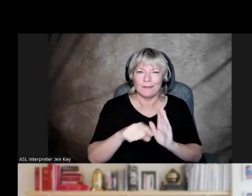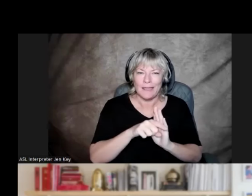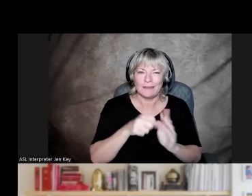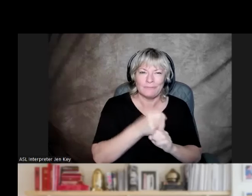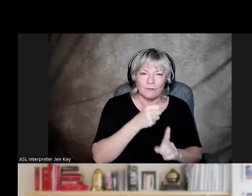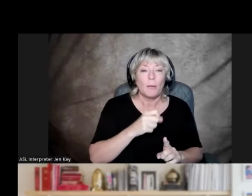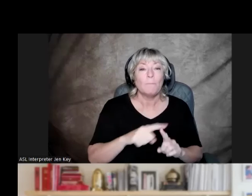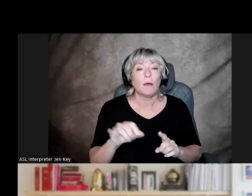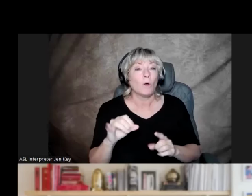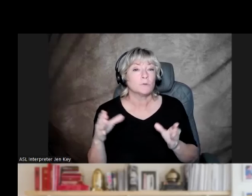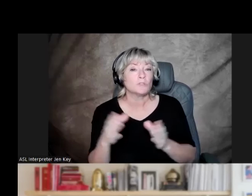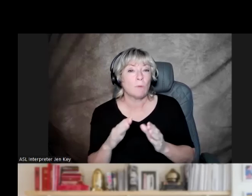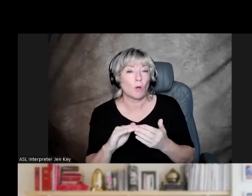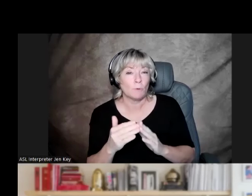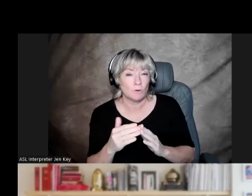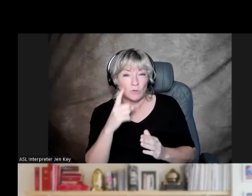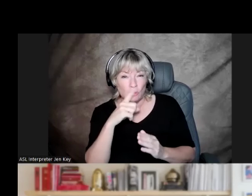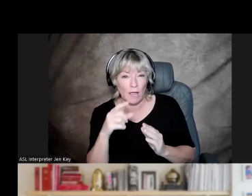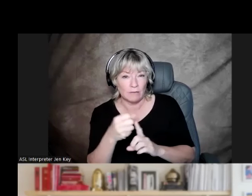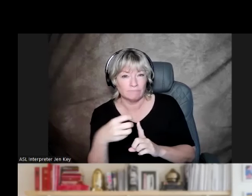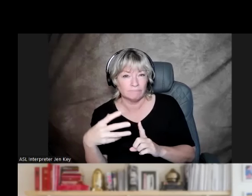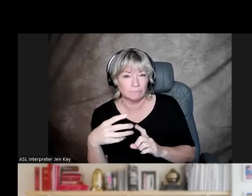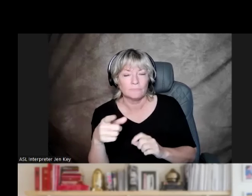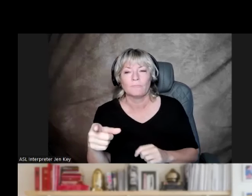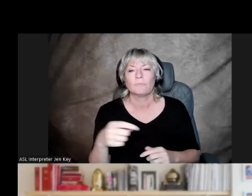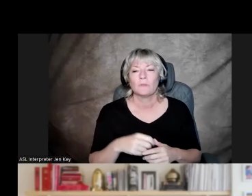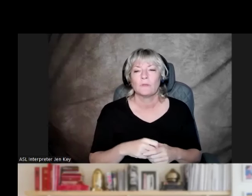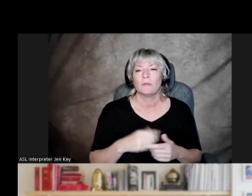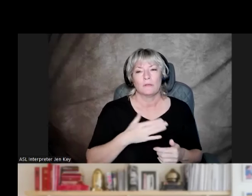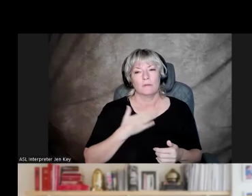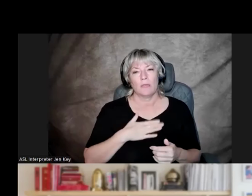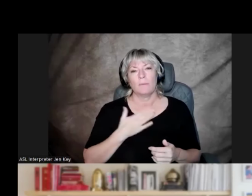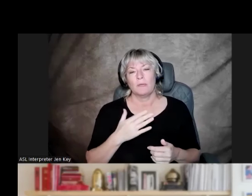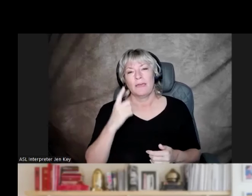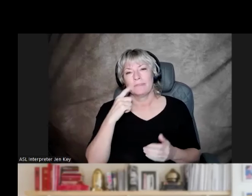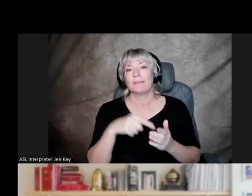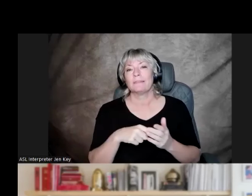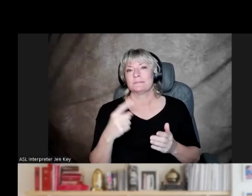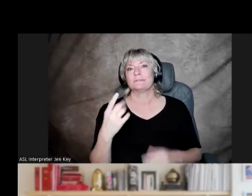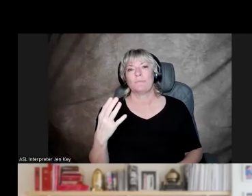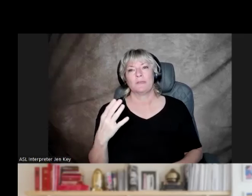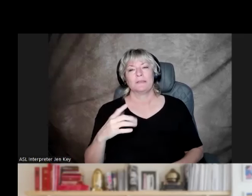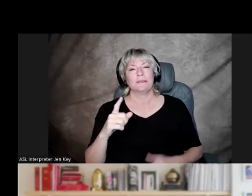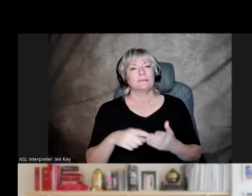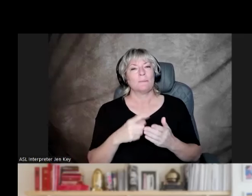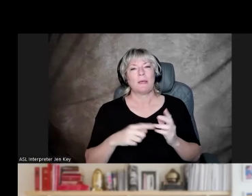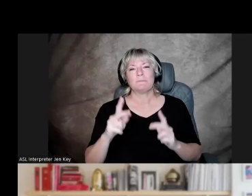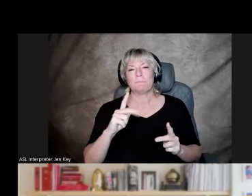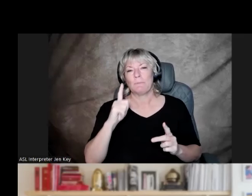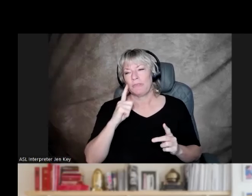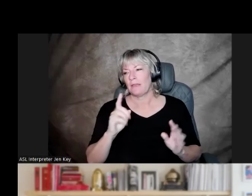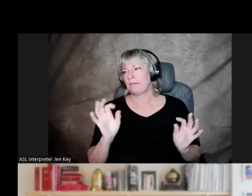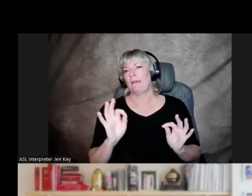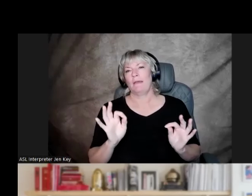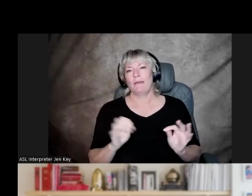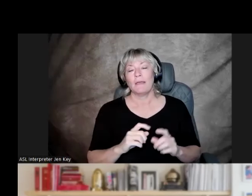small communities. Can you talk No, about? absolutely. Well, and I'm so glad that I think this is something that we sometimes take for granted. And one